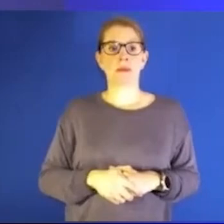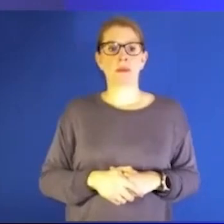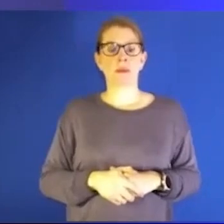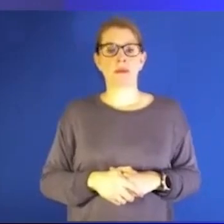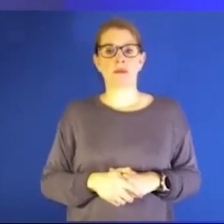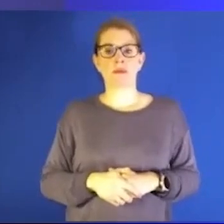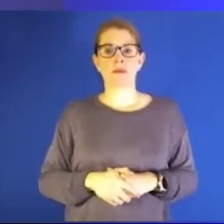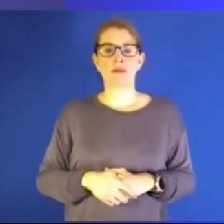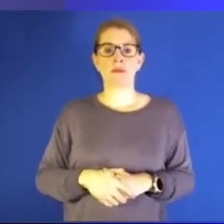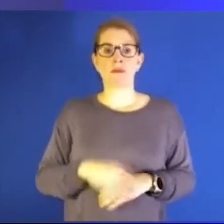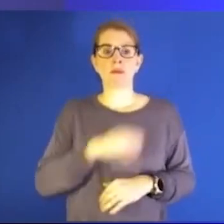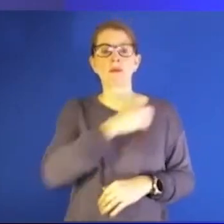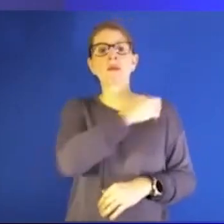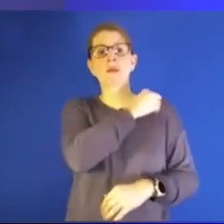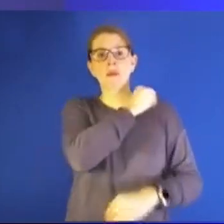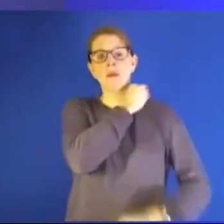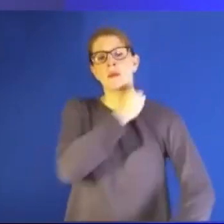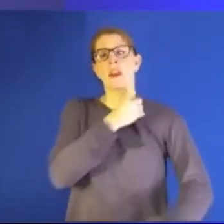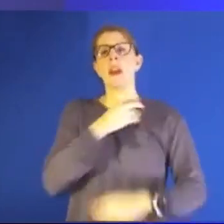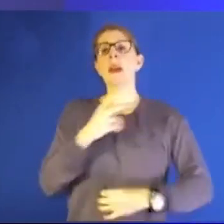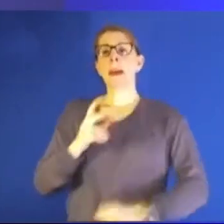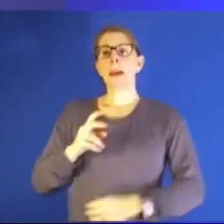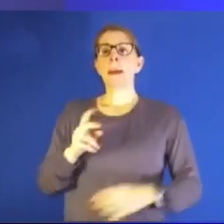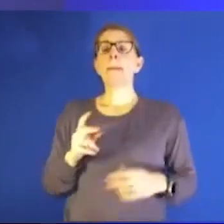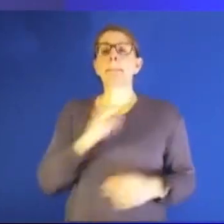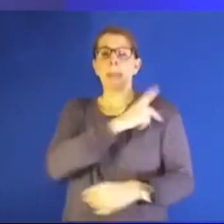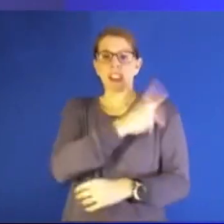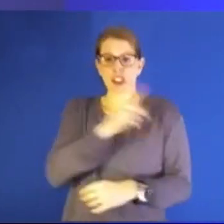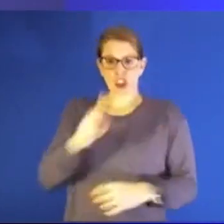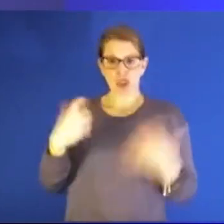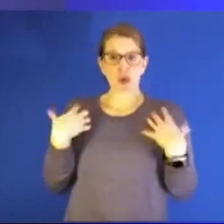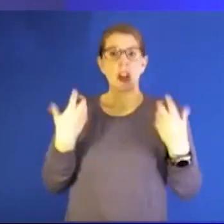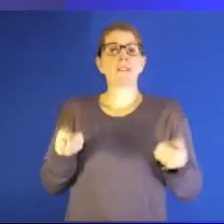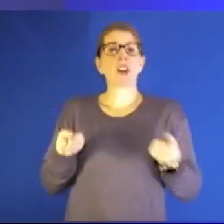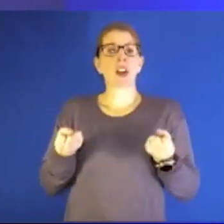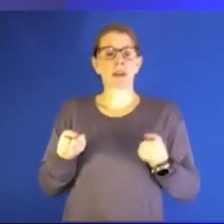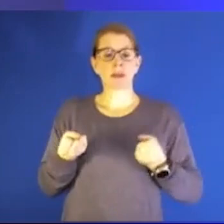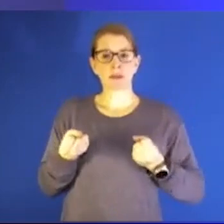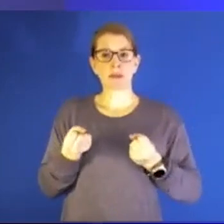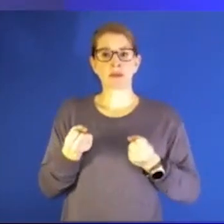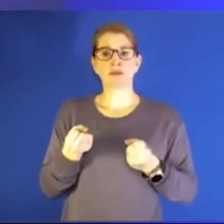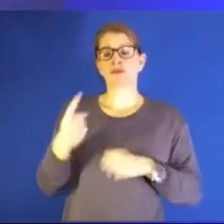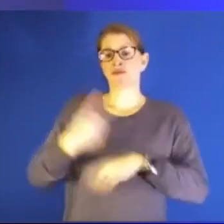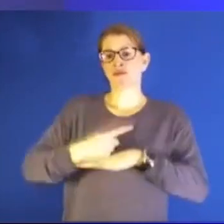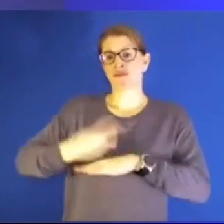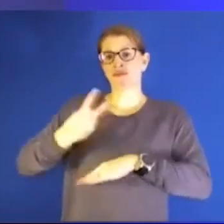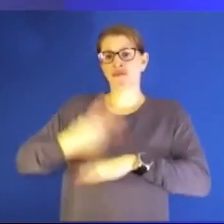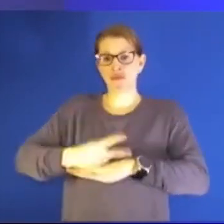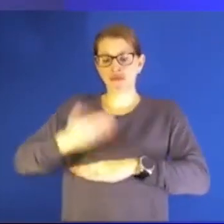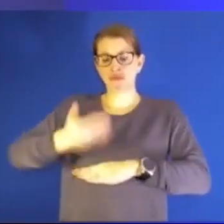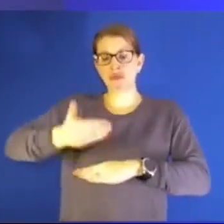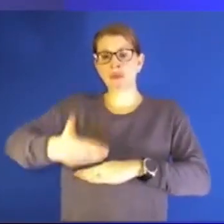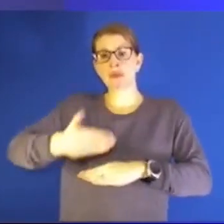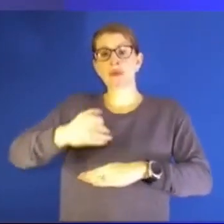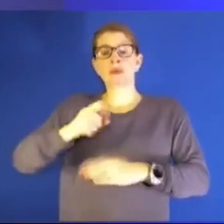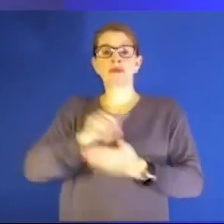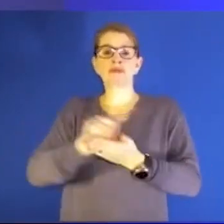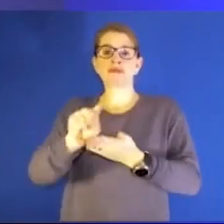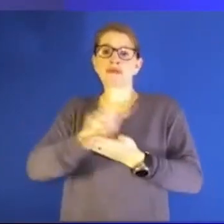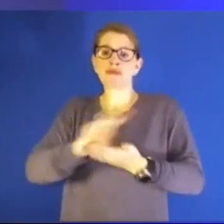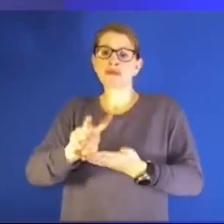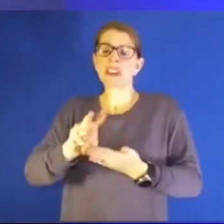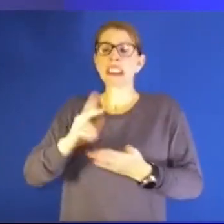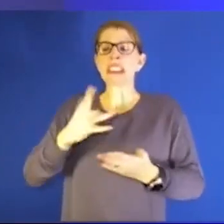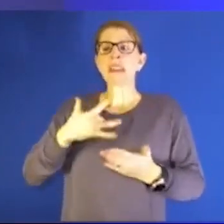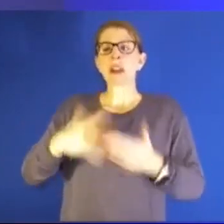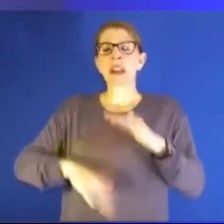transient entity, and so patients should recover in anywhere from a couple of days to a couple of weeks, usually by 3 months.